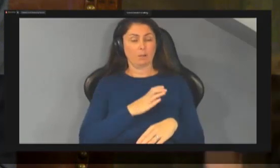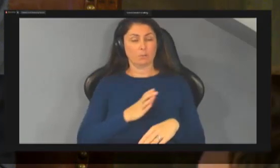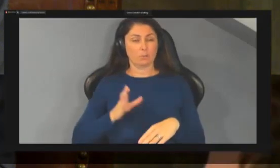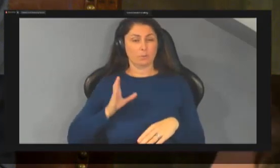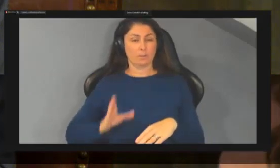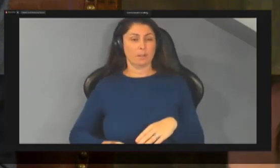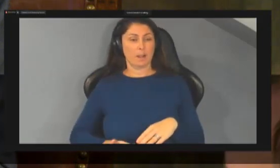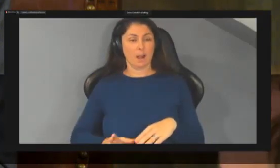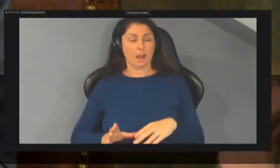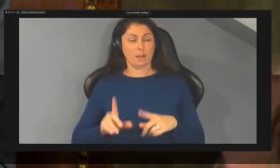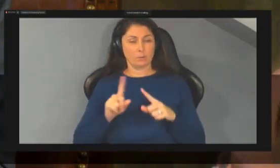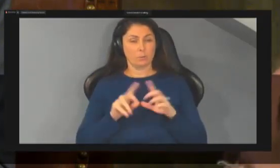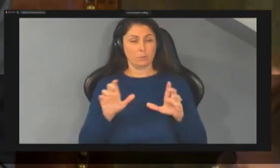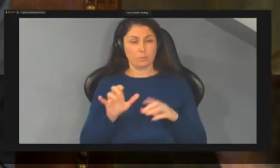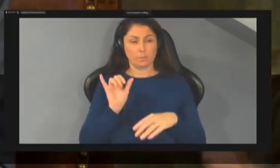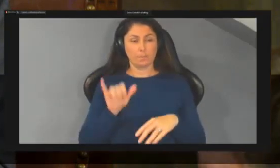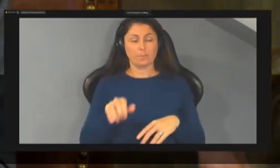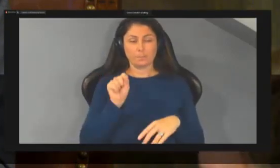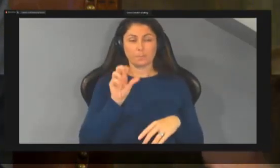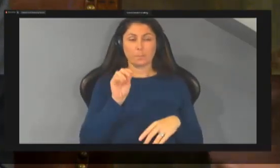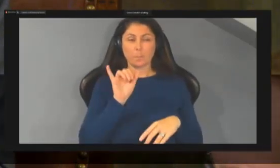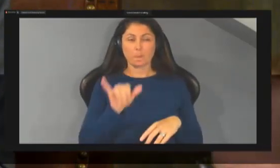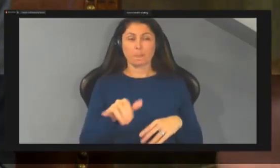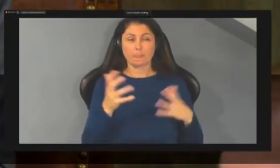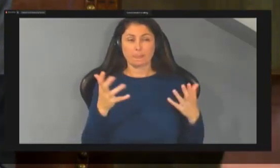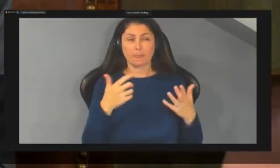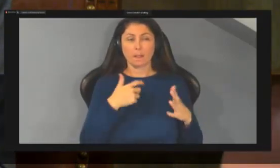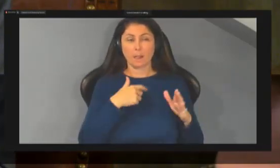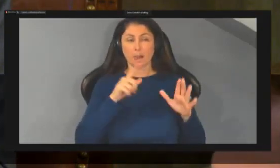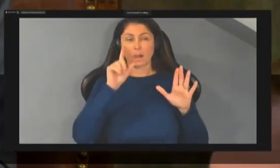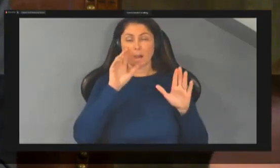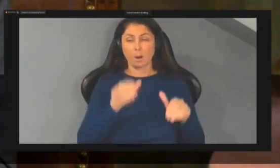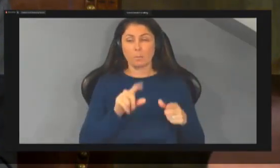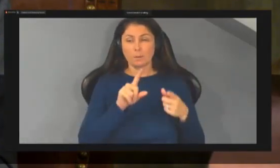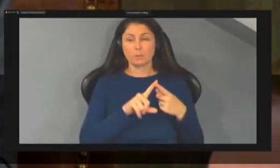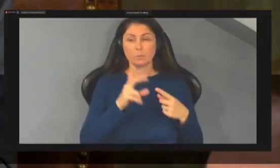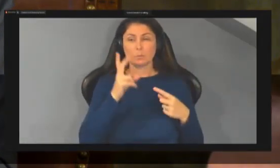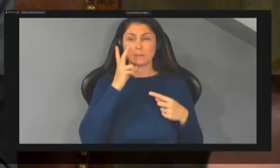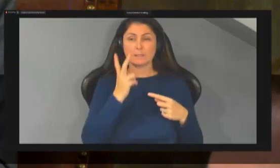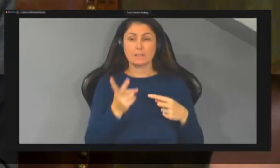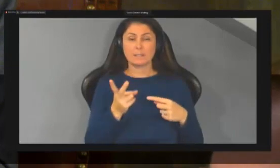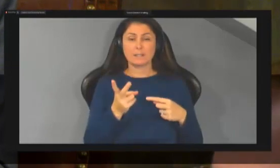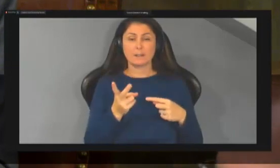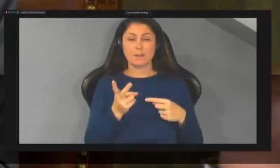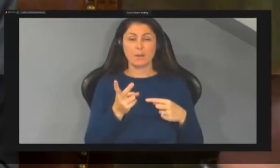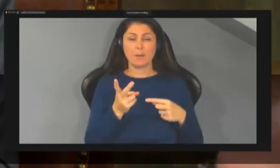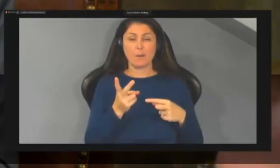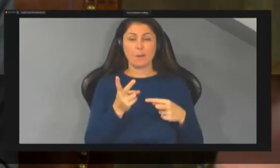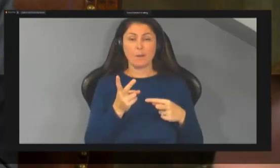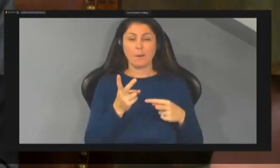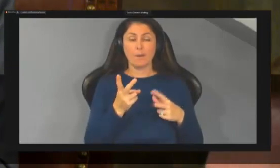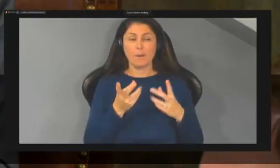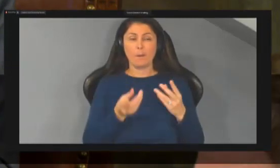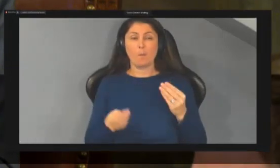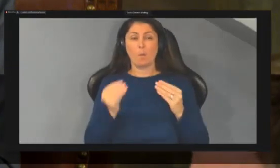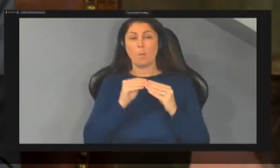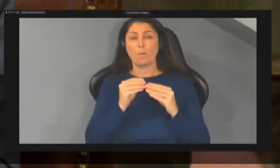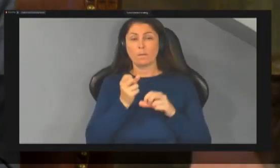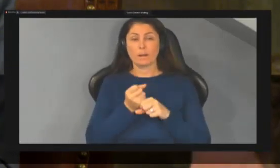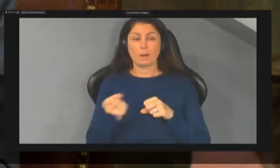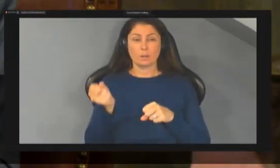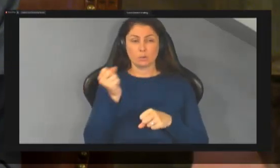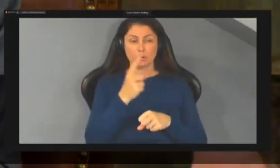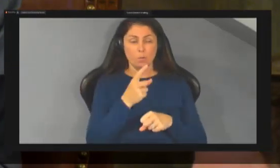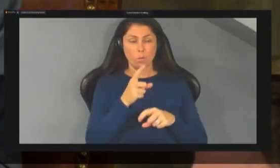to do that. So that's kind of what I'm hoping to see more of next year.